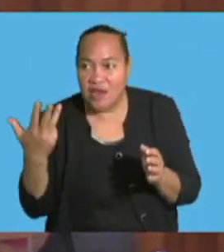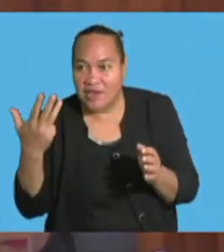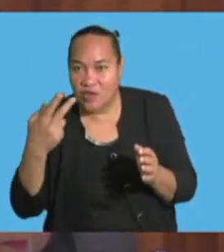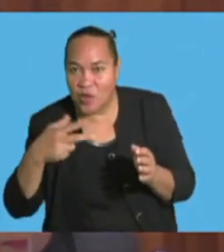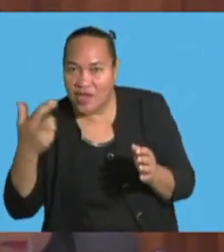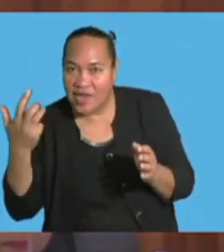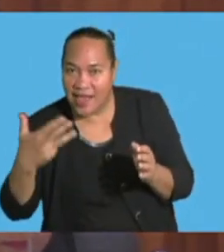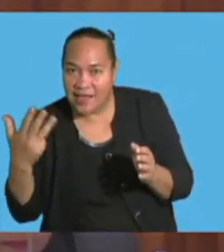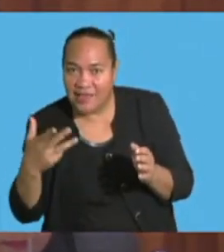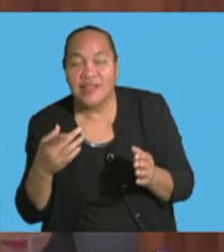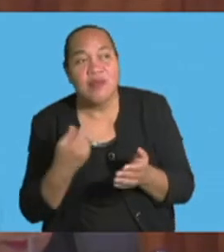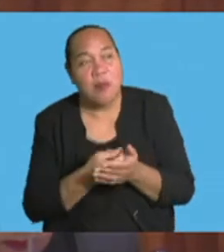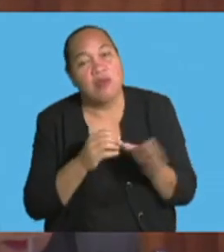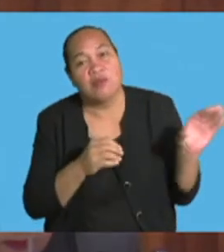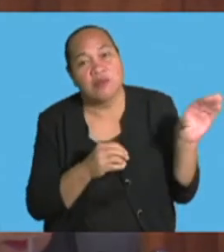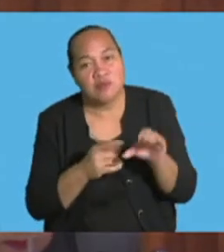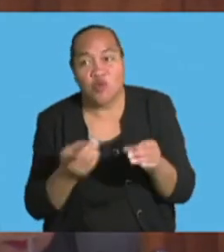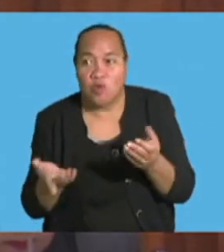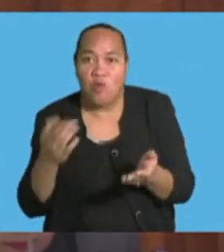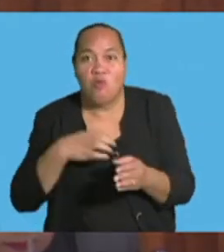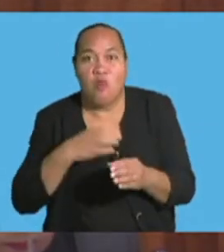to the Ministry of Sugar Industry.